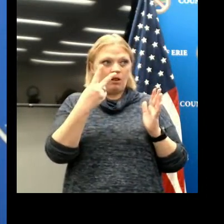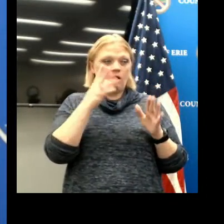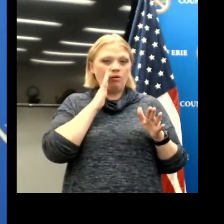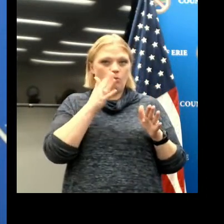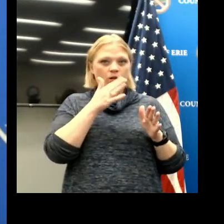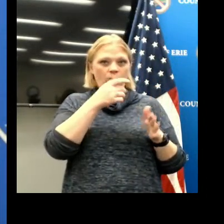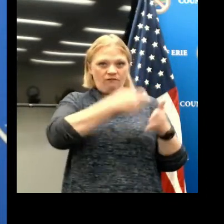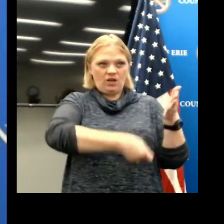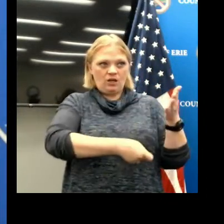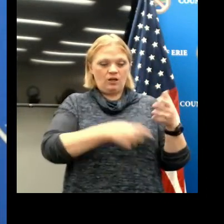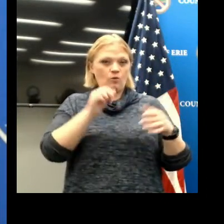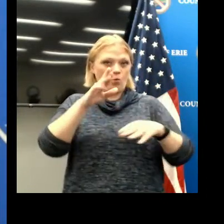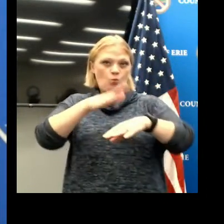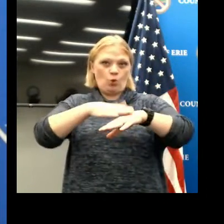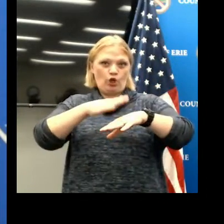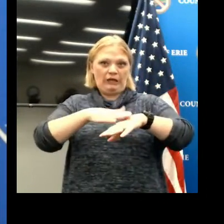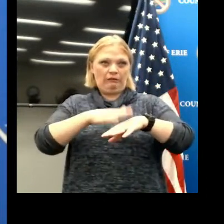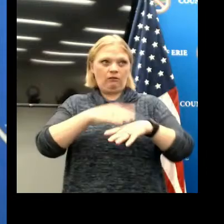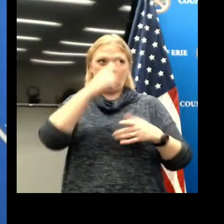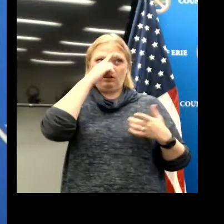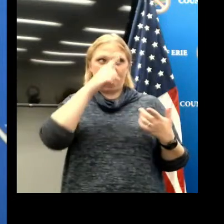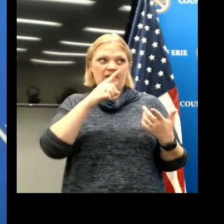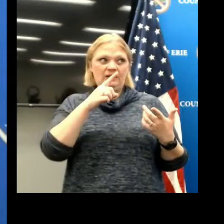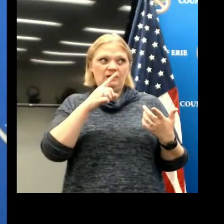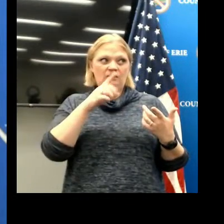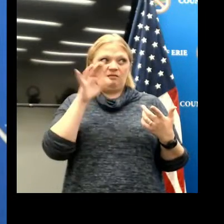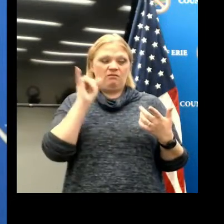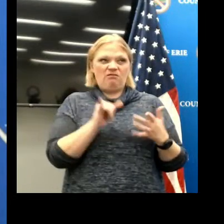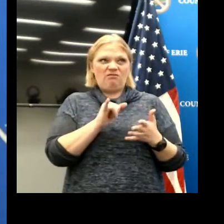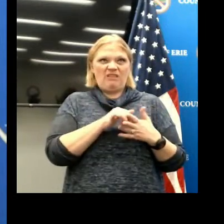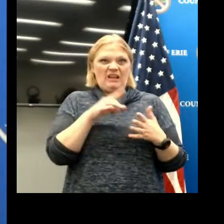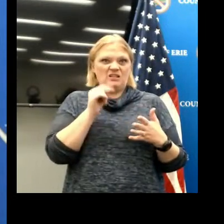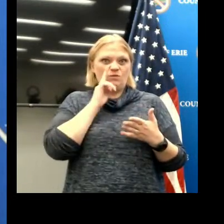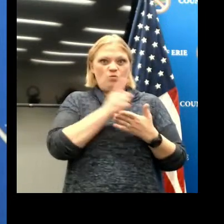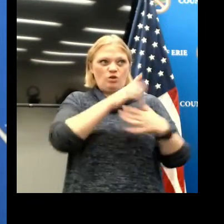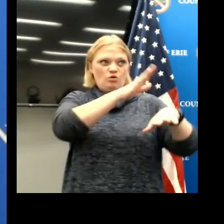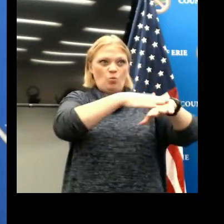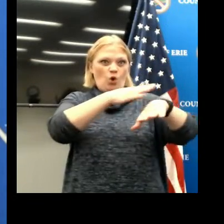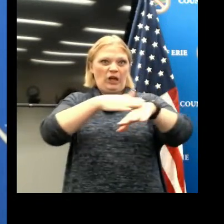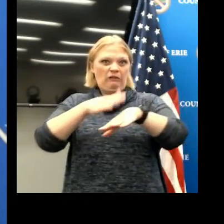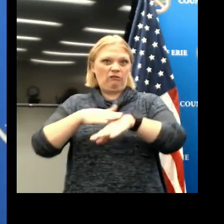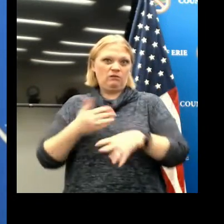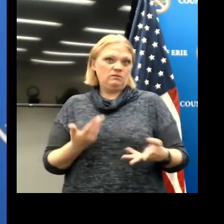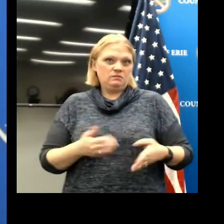get a warning. And I think that's all we really gave in the last week were warnings.